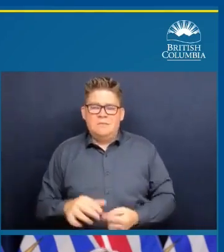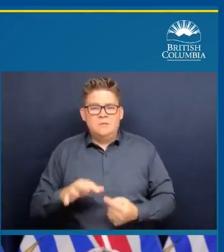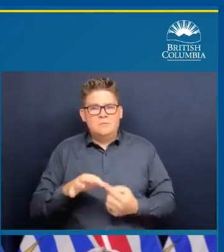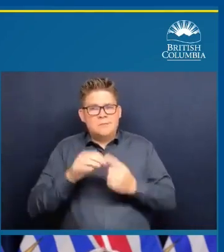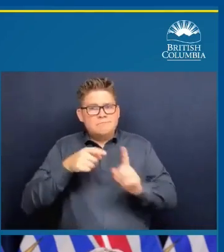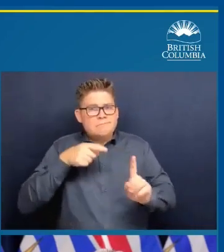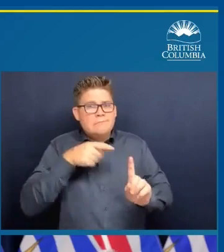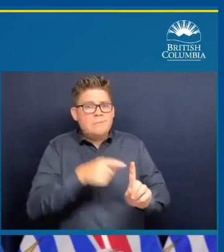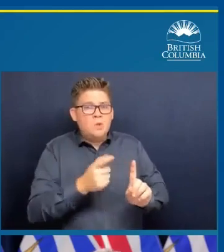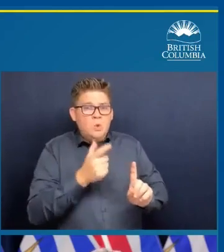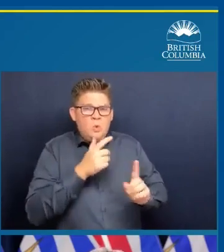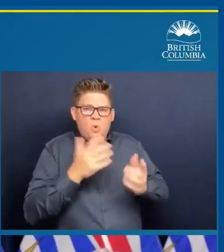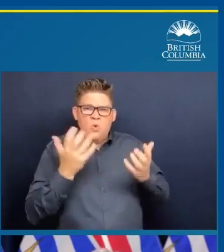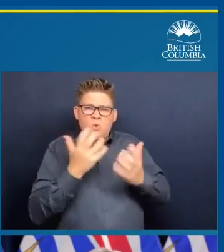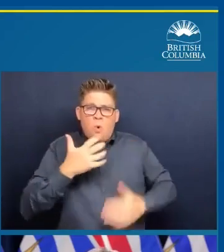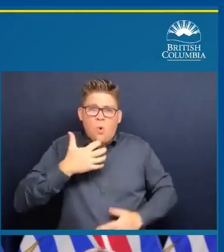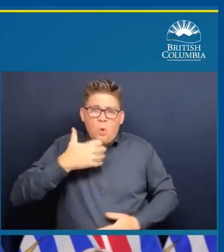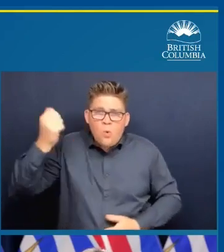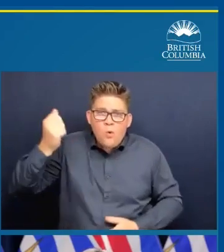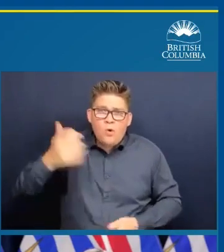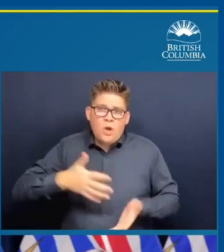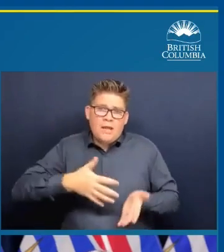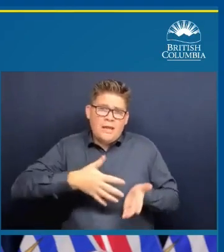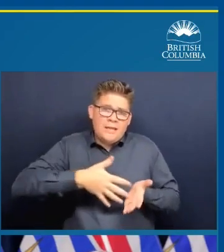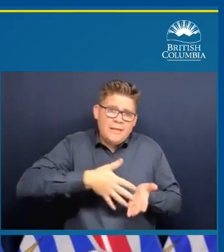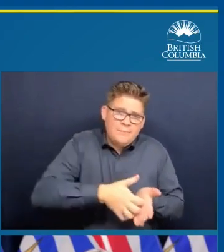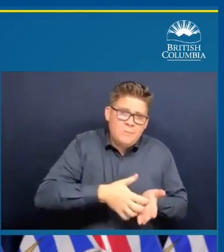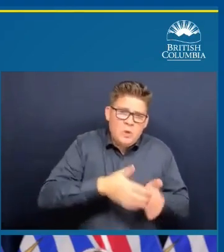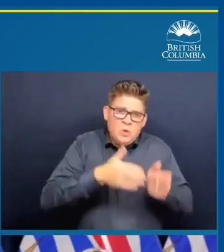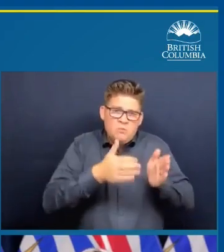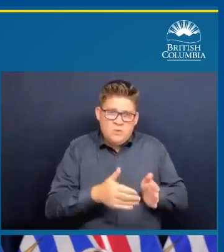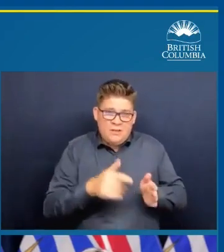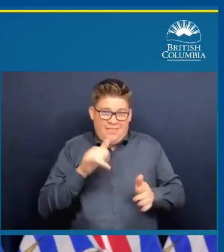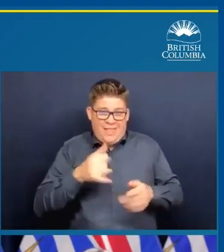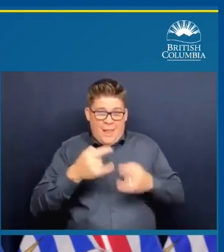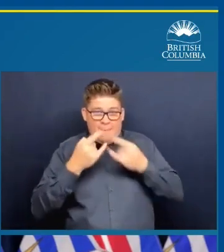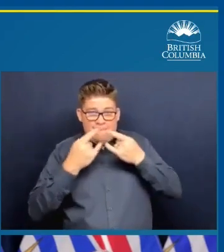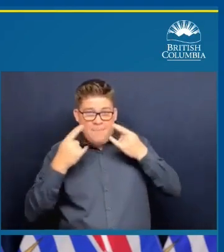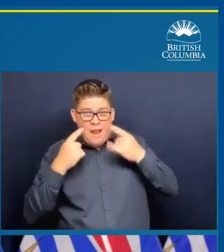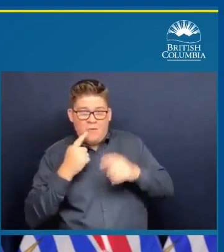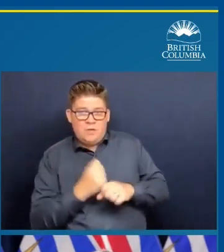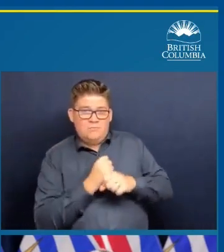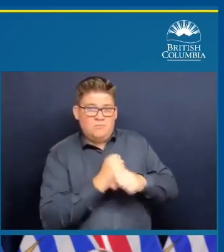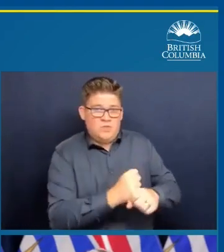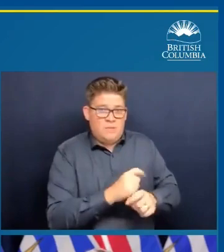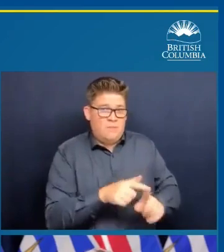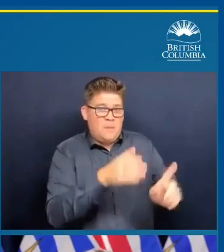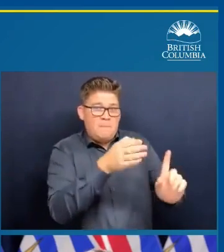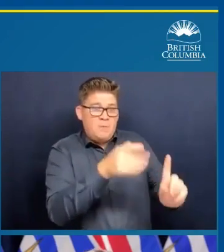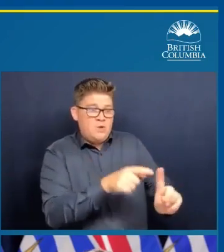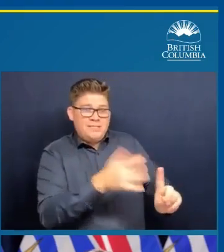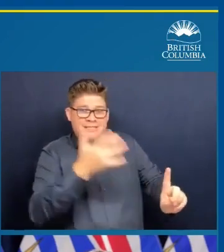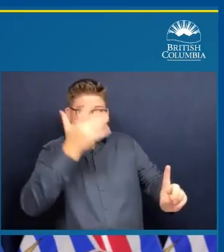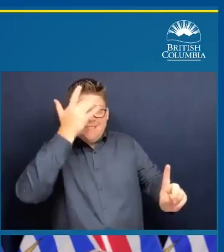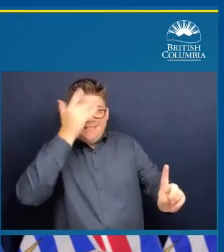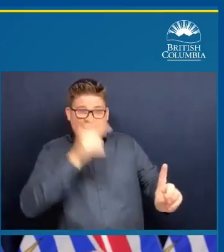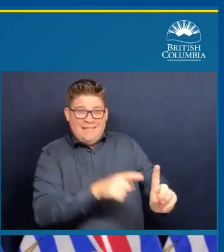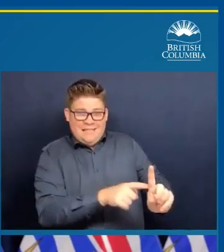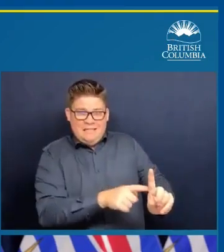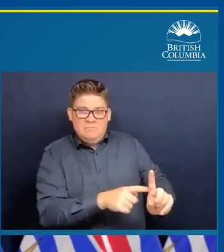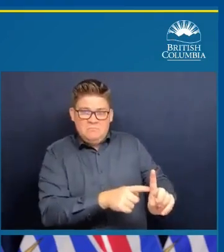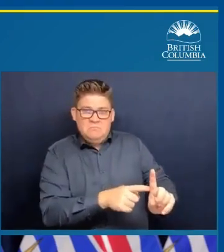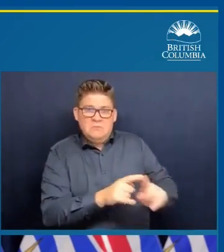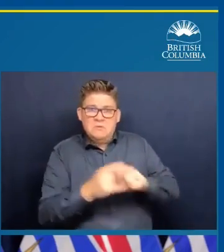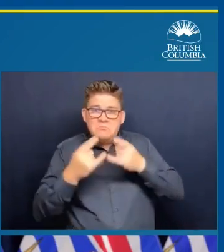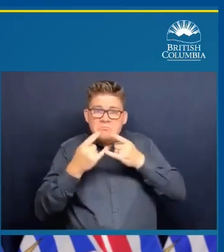you can protect them by trying to keep people who are sick away from them as much as possible, and to wear masks in those settings.